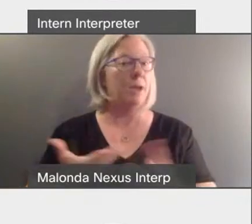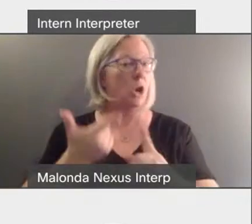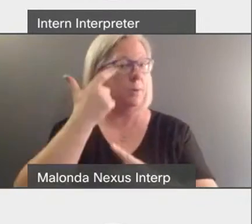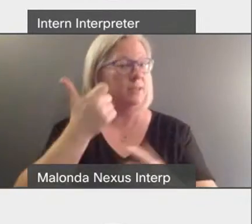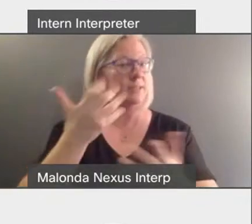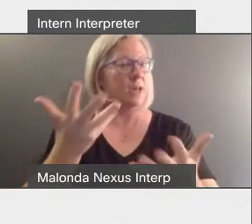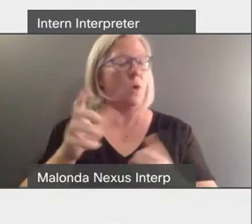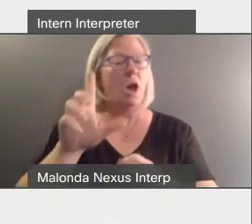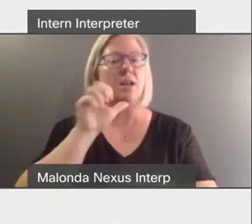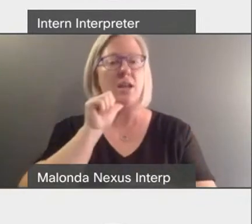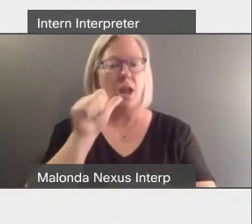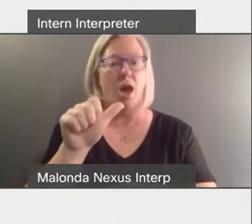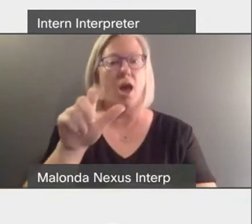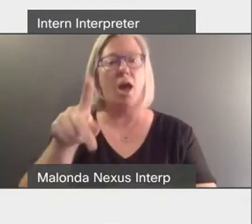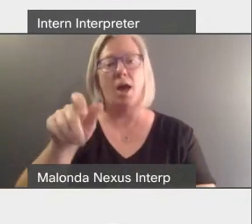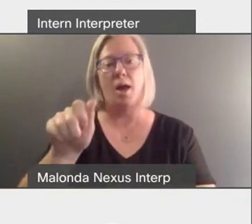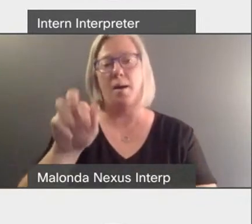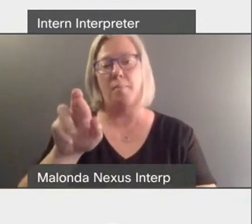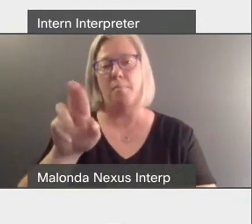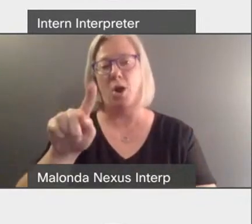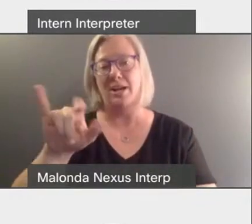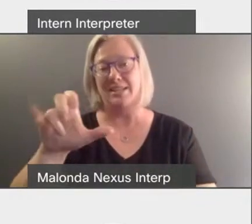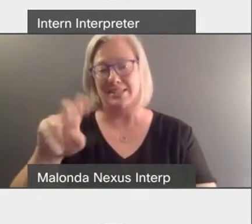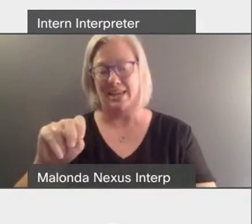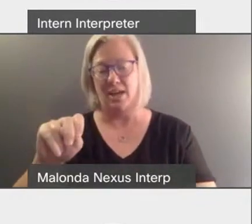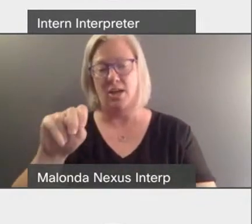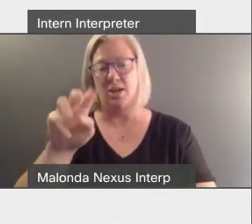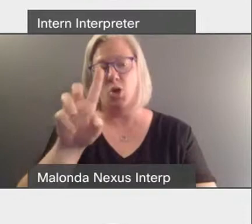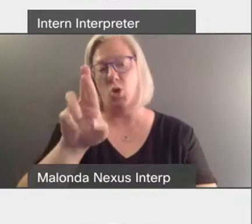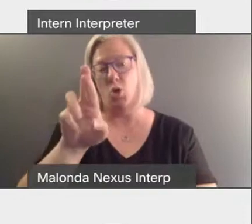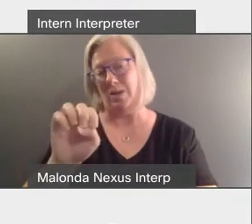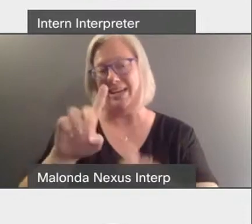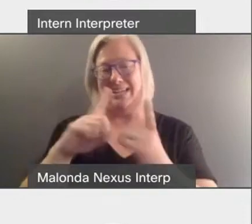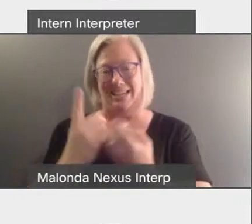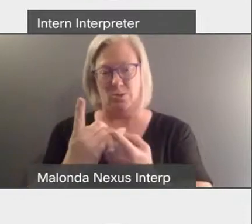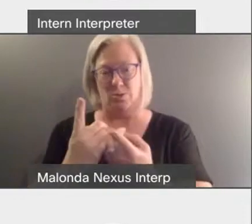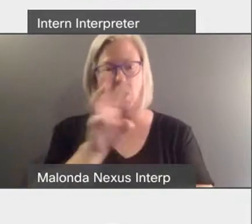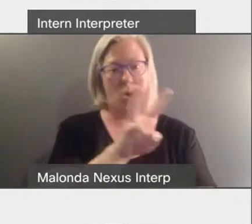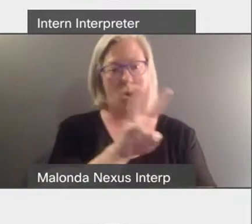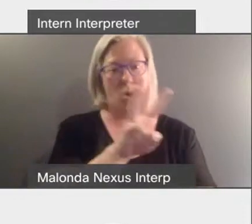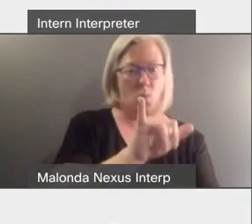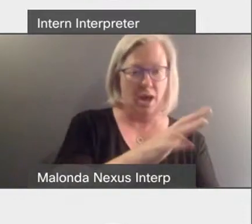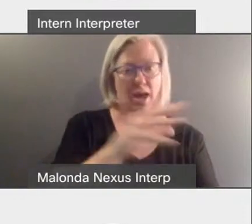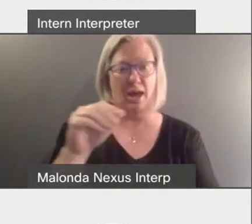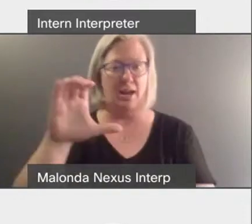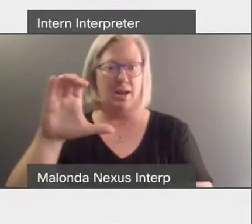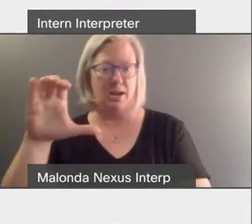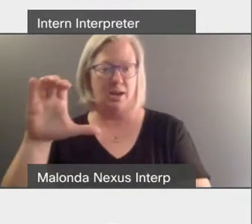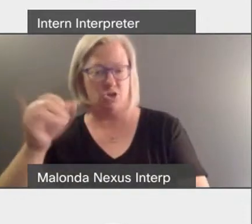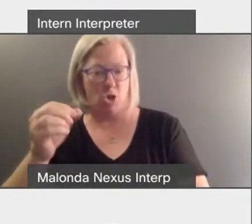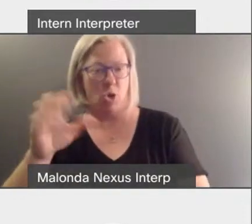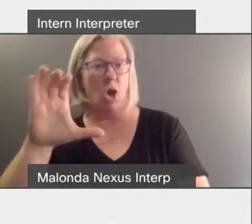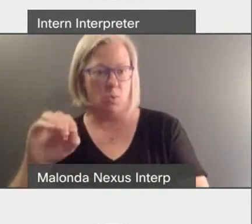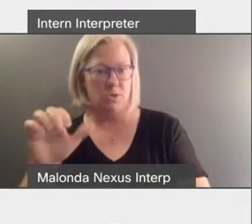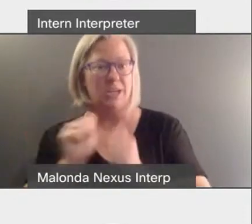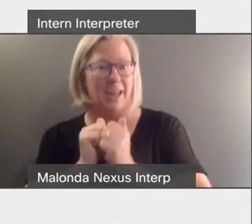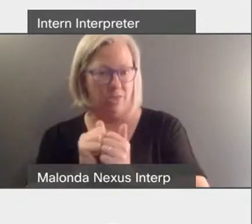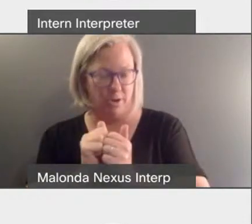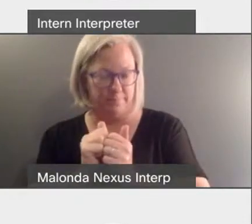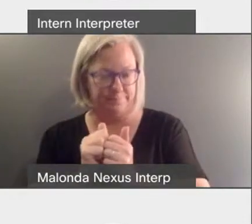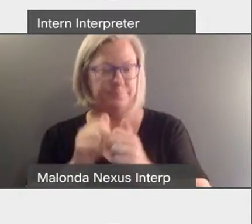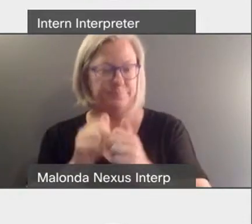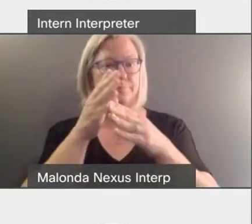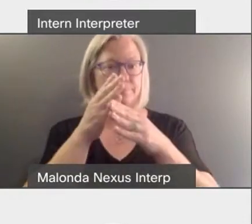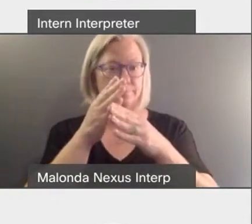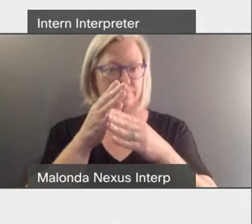nonpartisan redistricting, Wyandotte, Johnson County together on economic and other shared interests and ties. I know that I